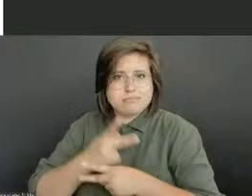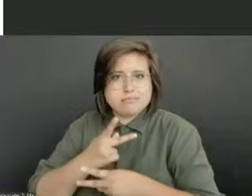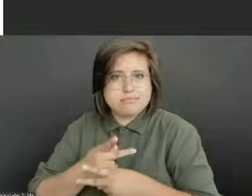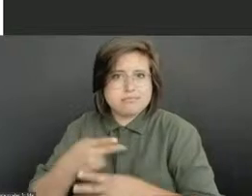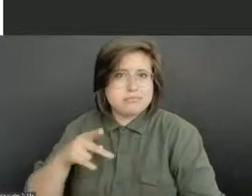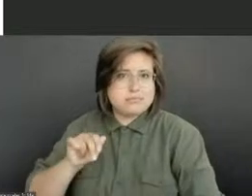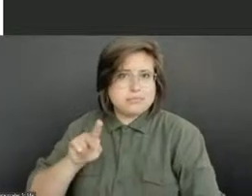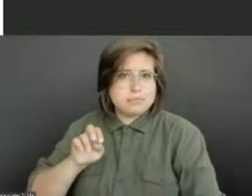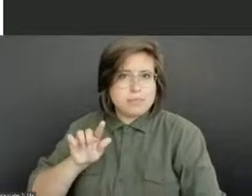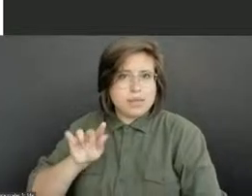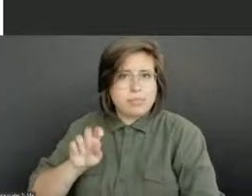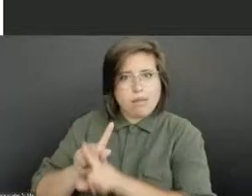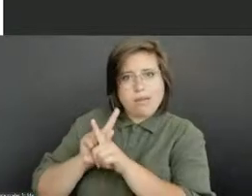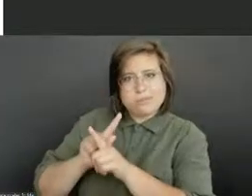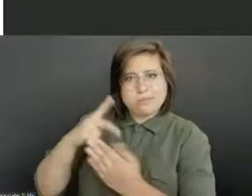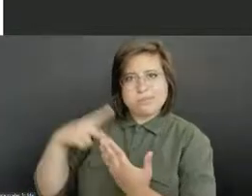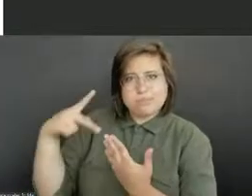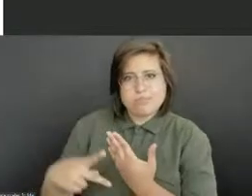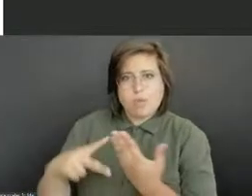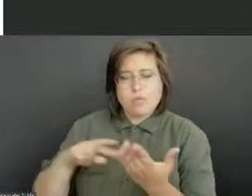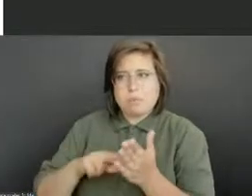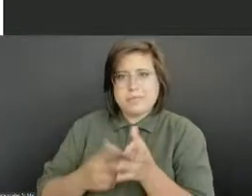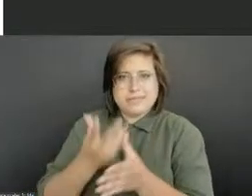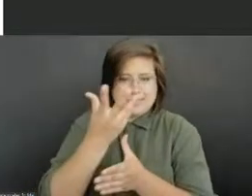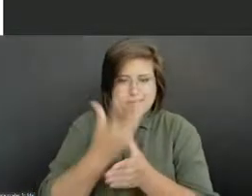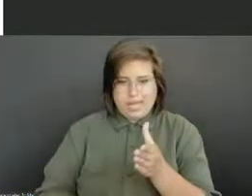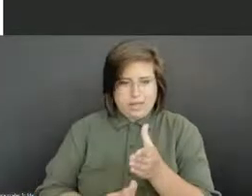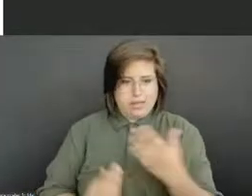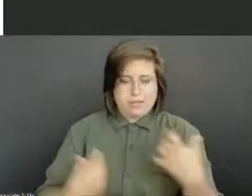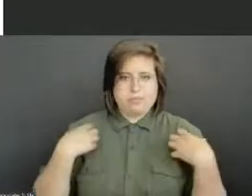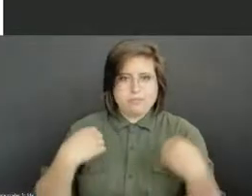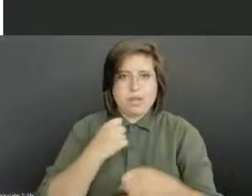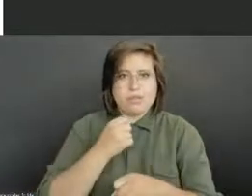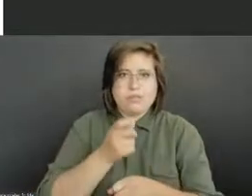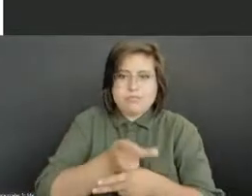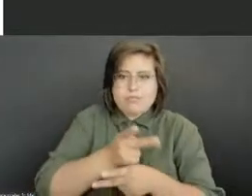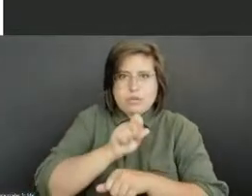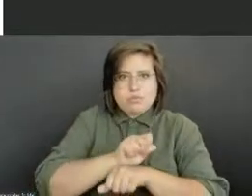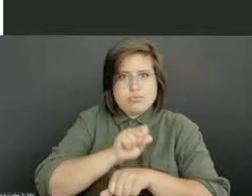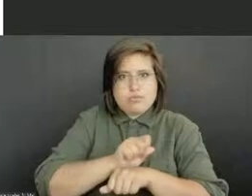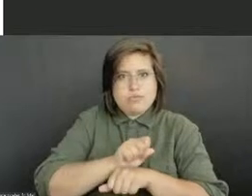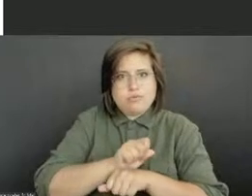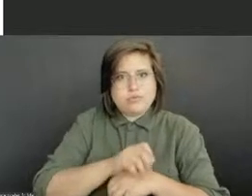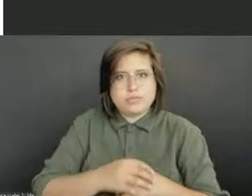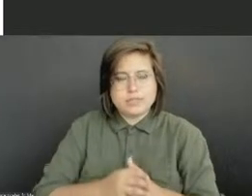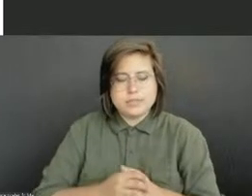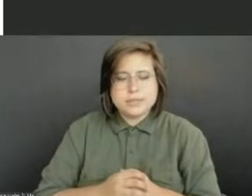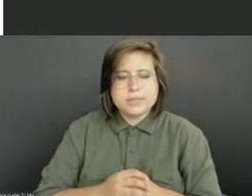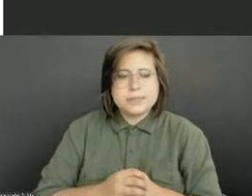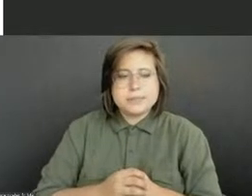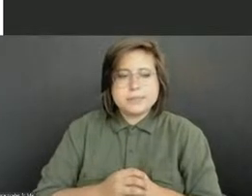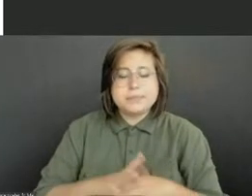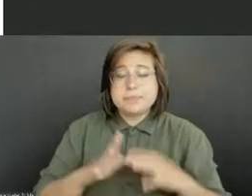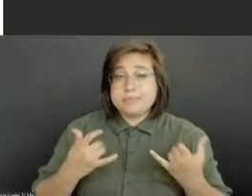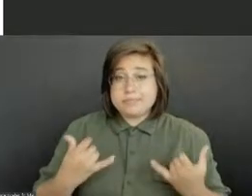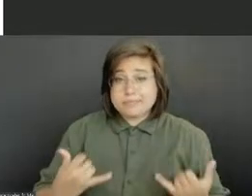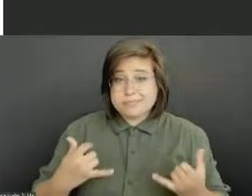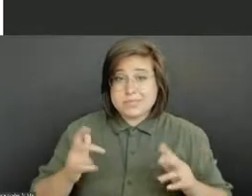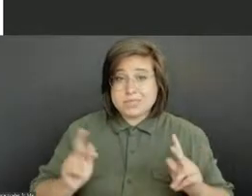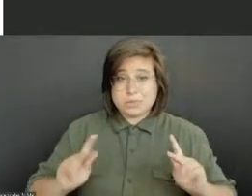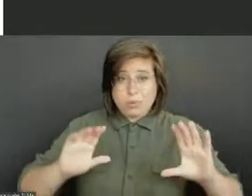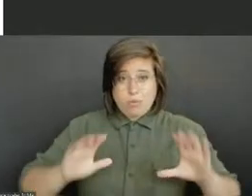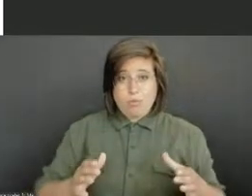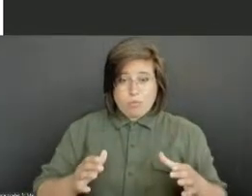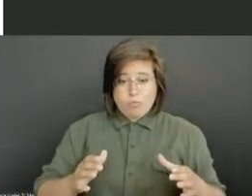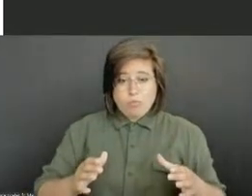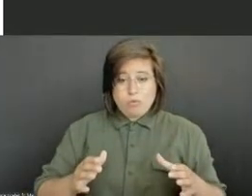program, leading to a gap in the healthcare workforce. That our current demographics of the healthcare